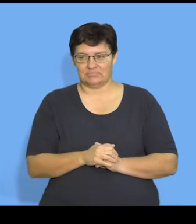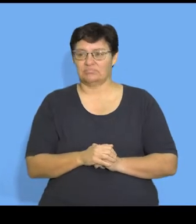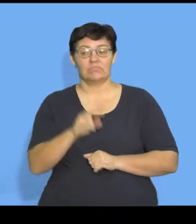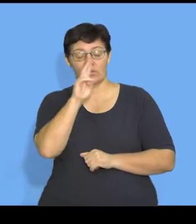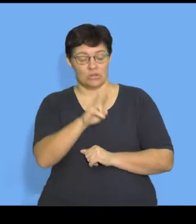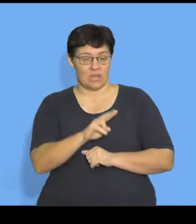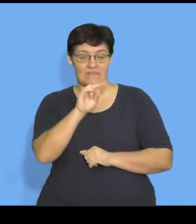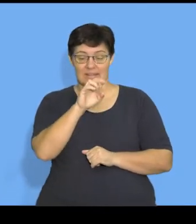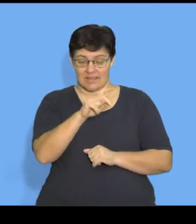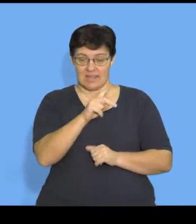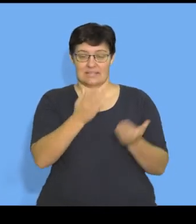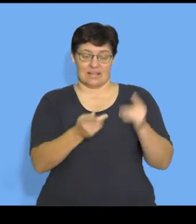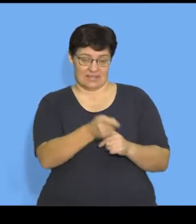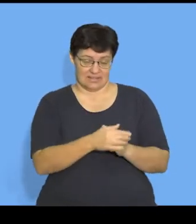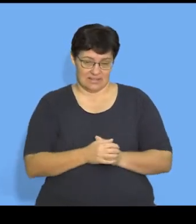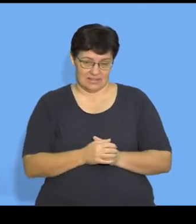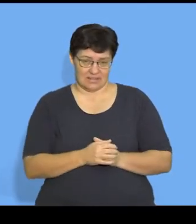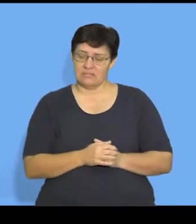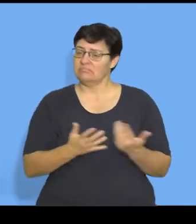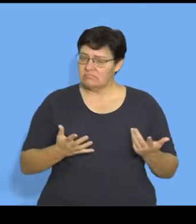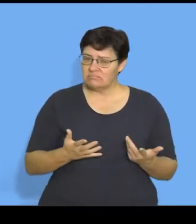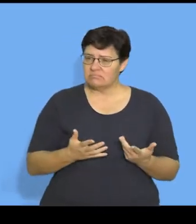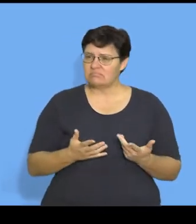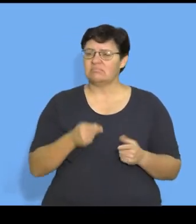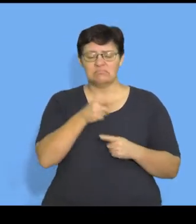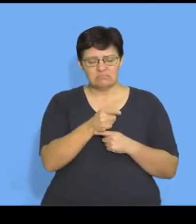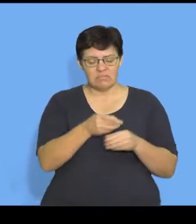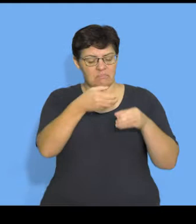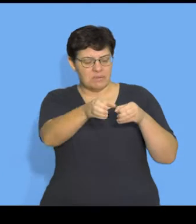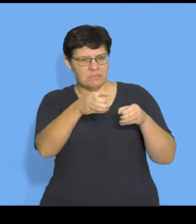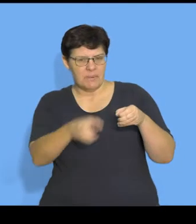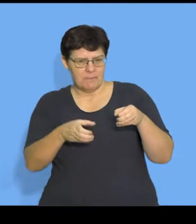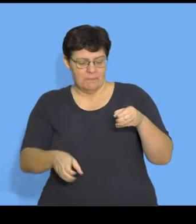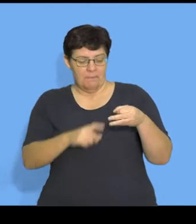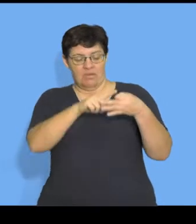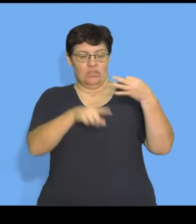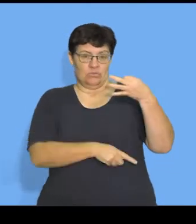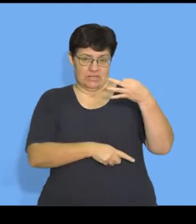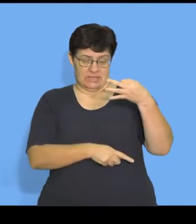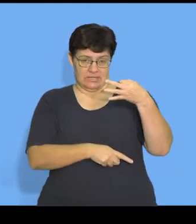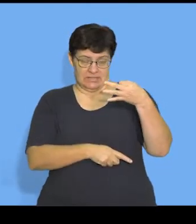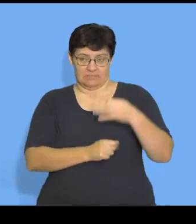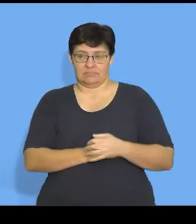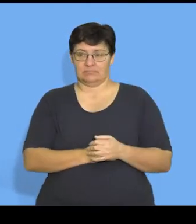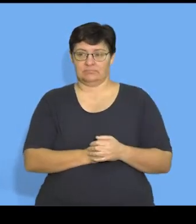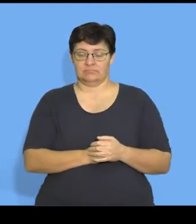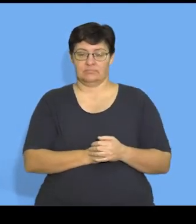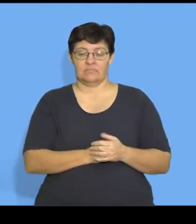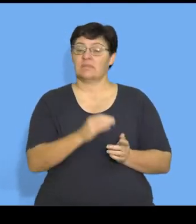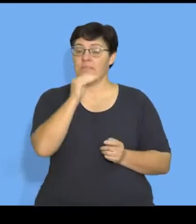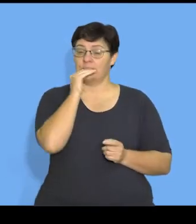look at vectors and scalars, and we can break up vectors and scalars into three specific places. We can look